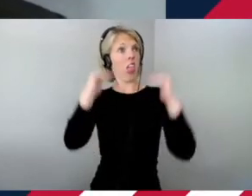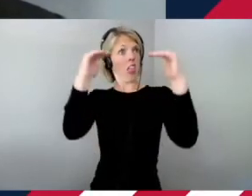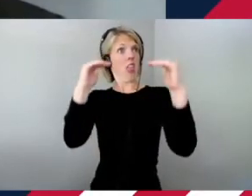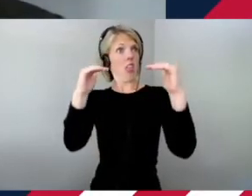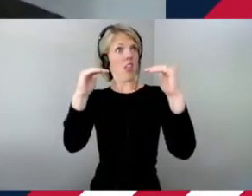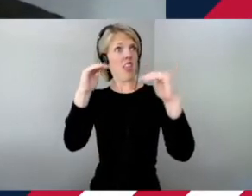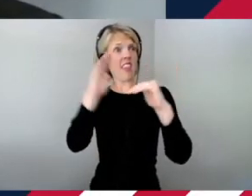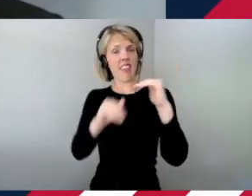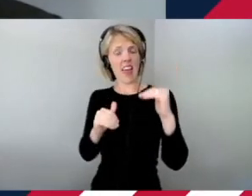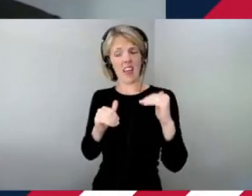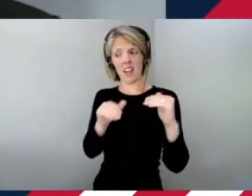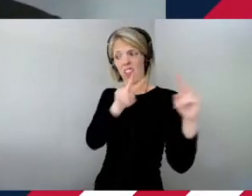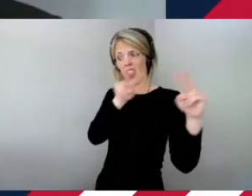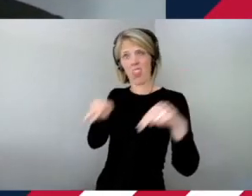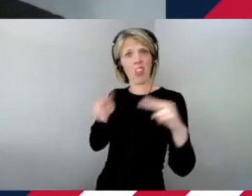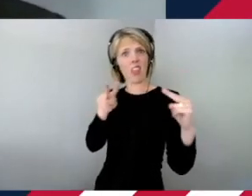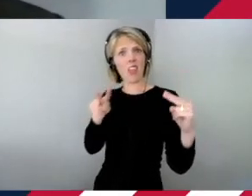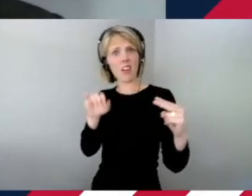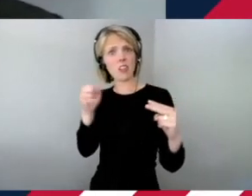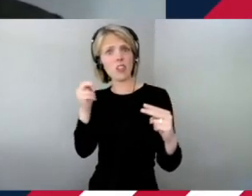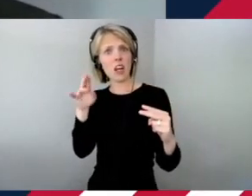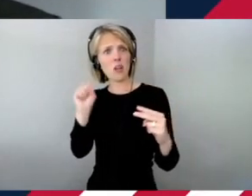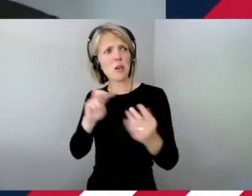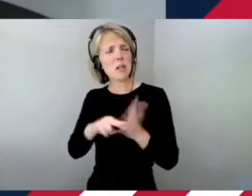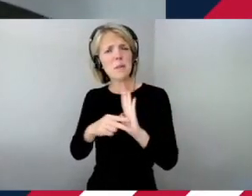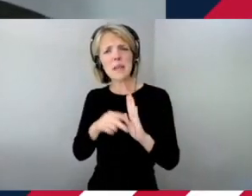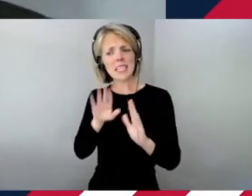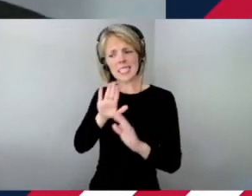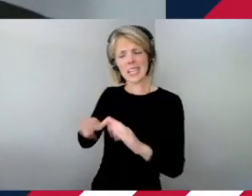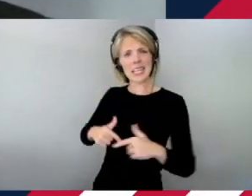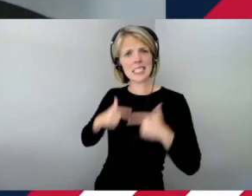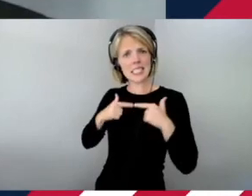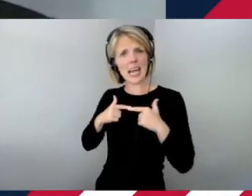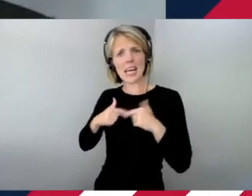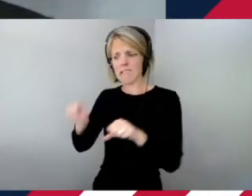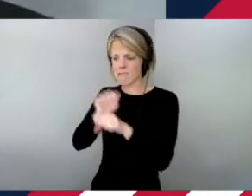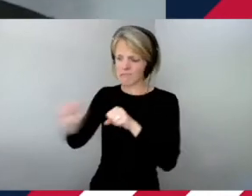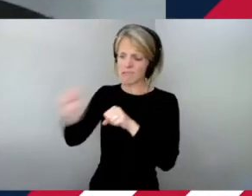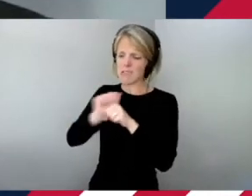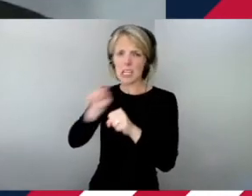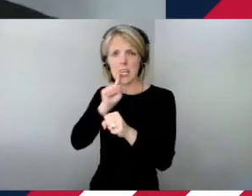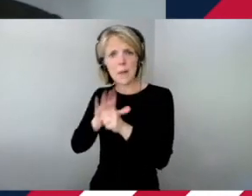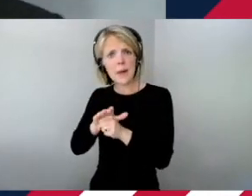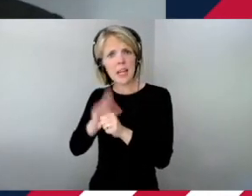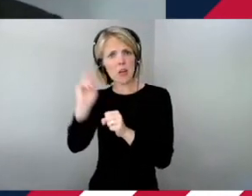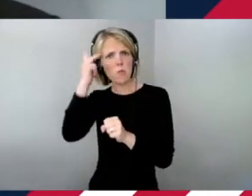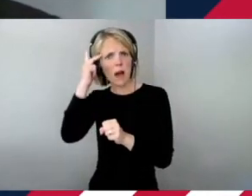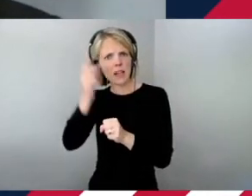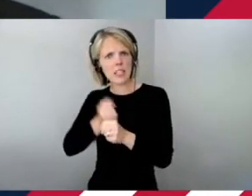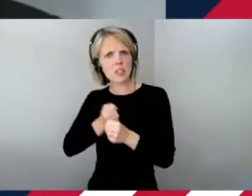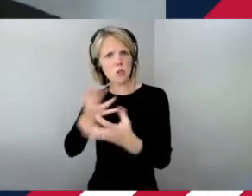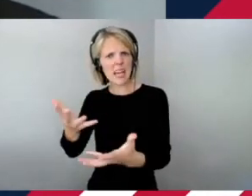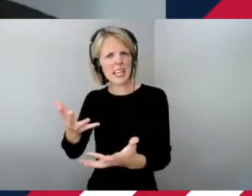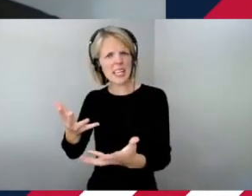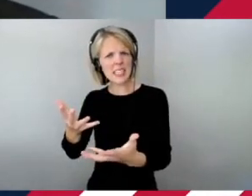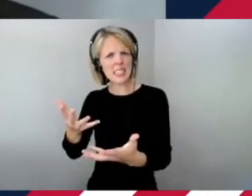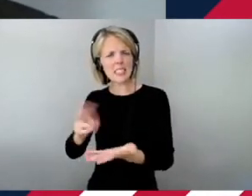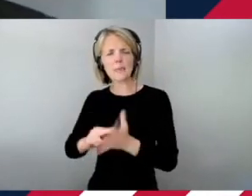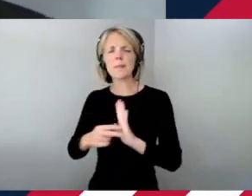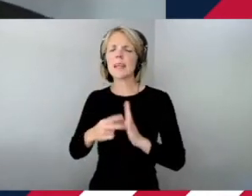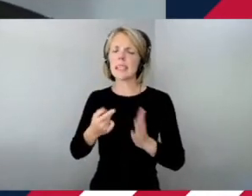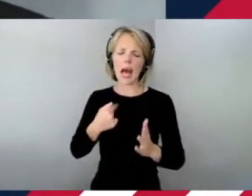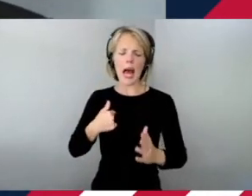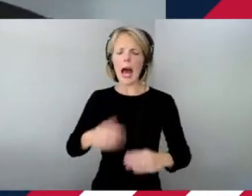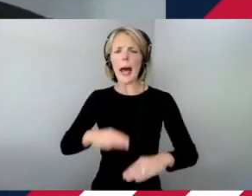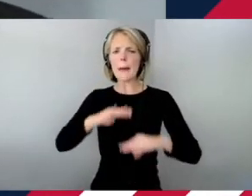him and to say that the life he devoted to politics was wasted? So I'm very pleased that we are going to be